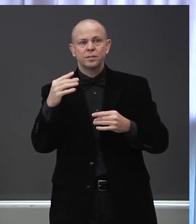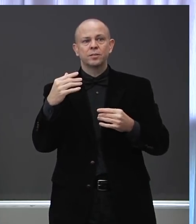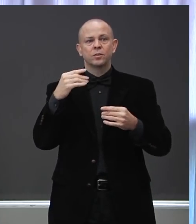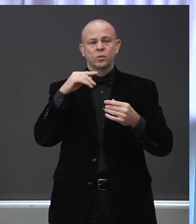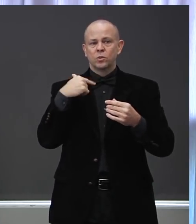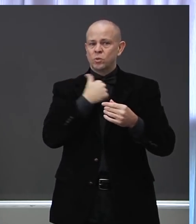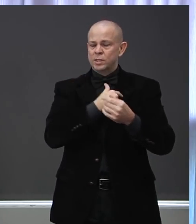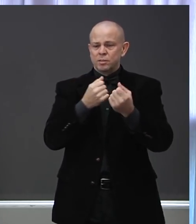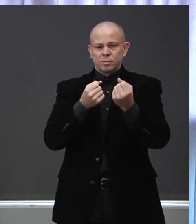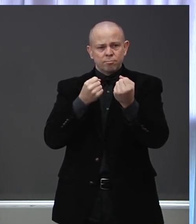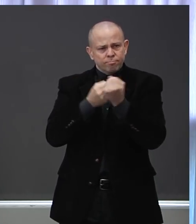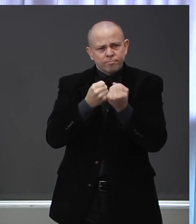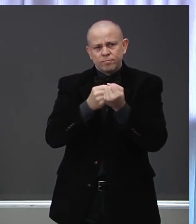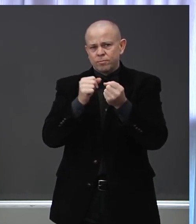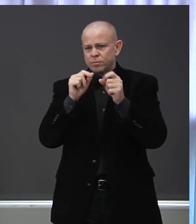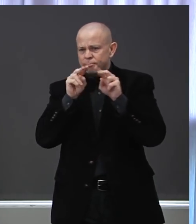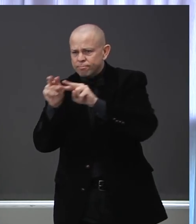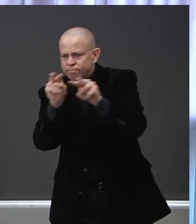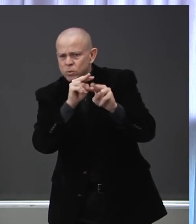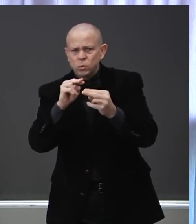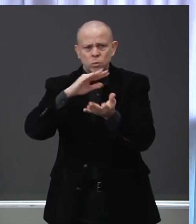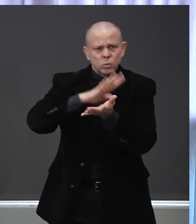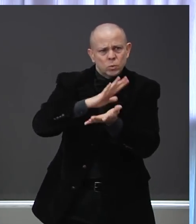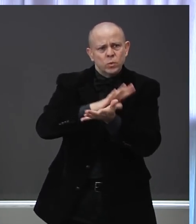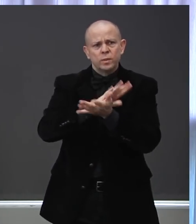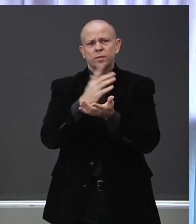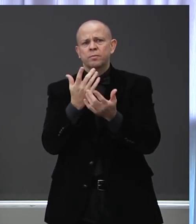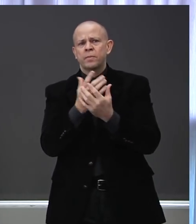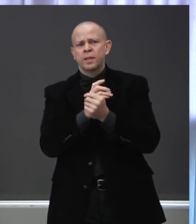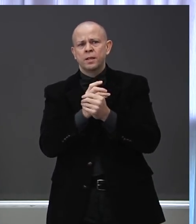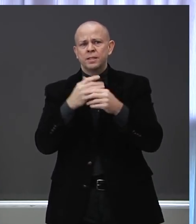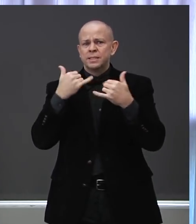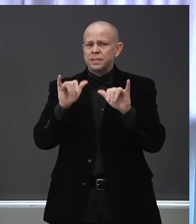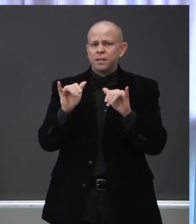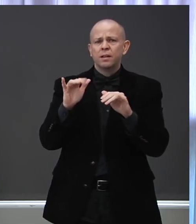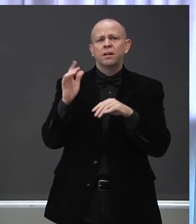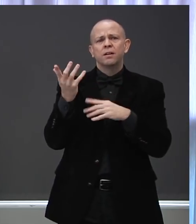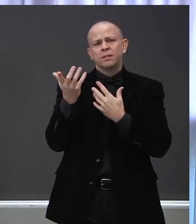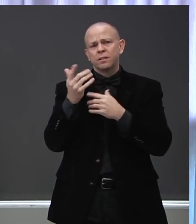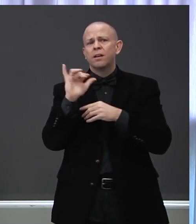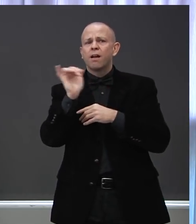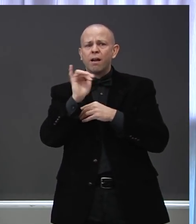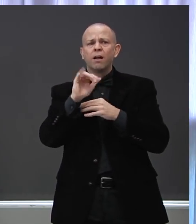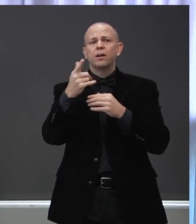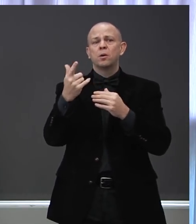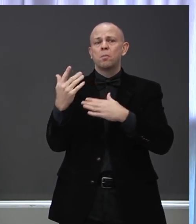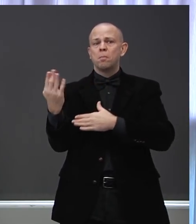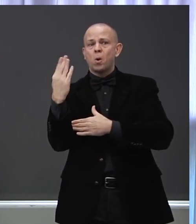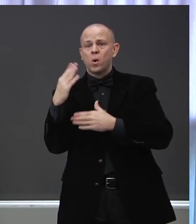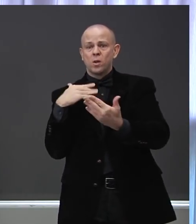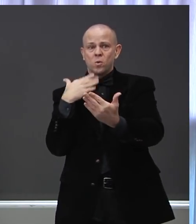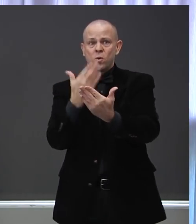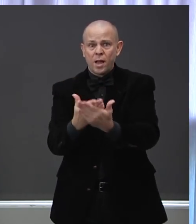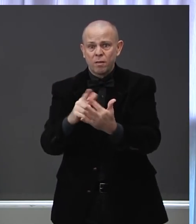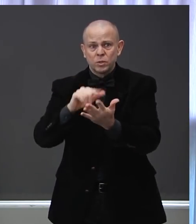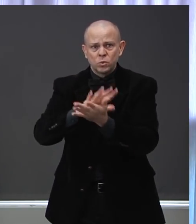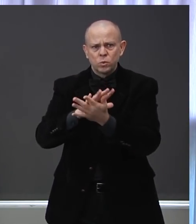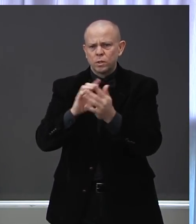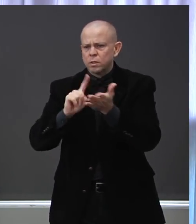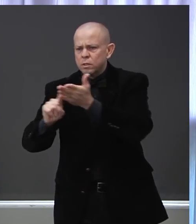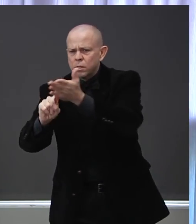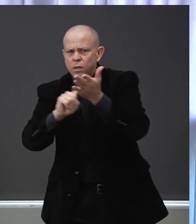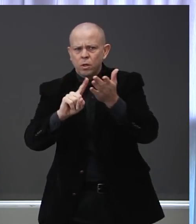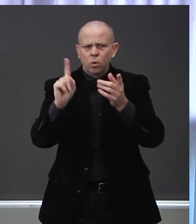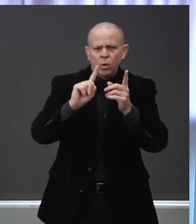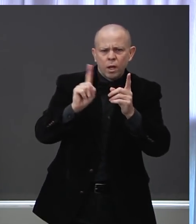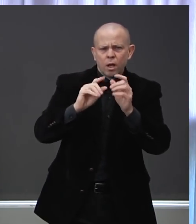schools, we often do this at the very beginning of the school day during screening. And when schools have all the protocols in